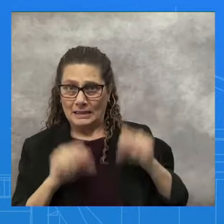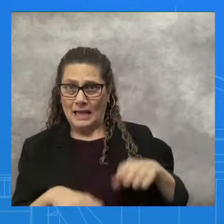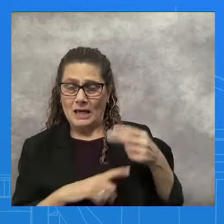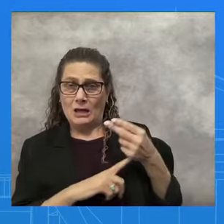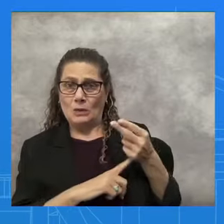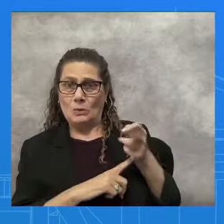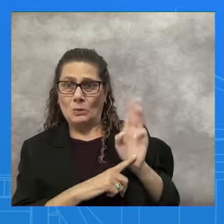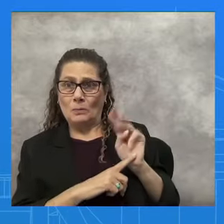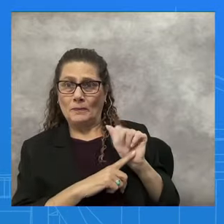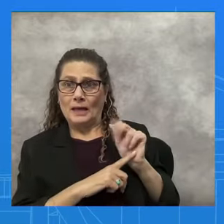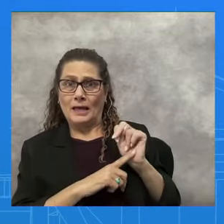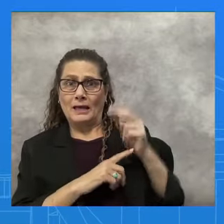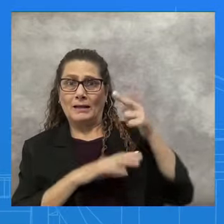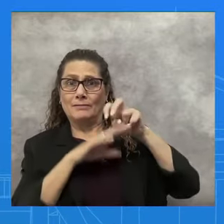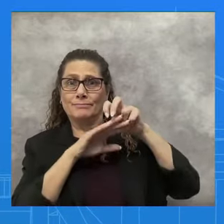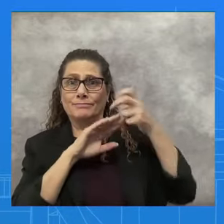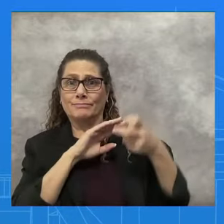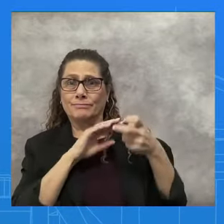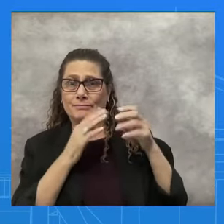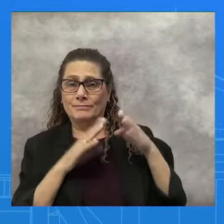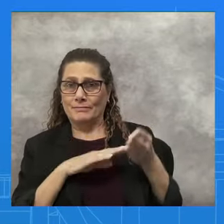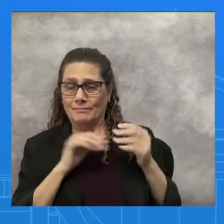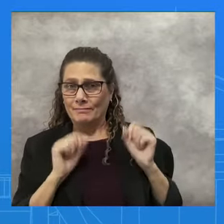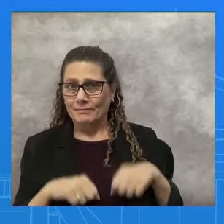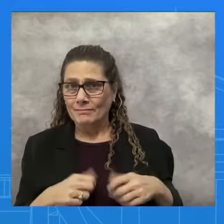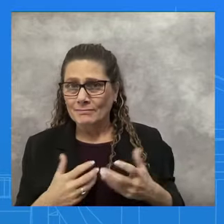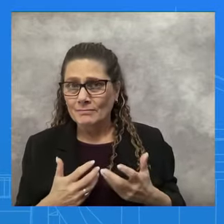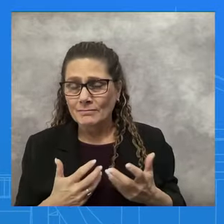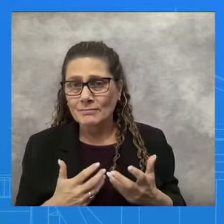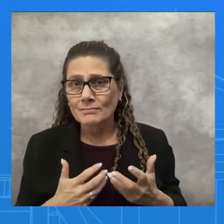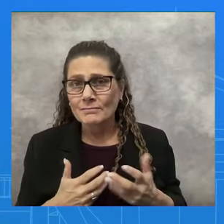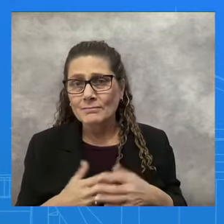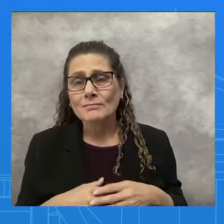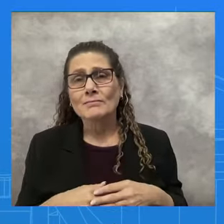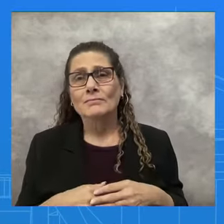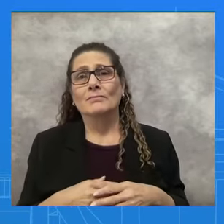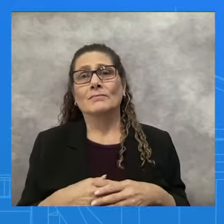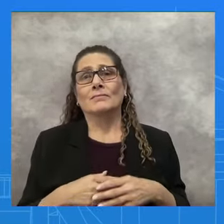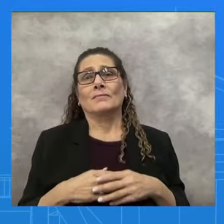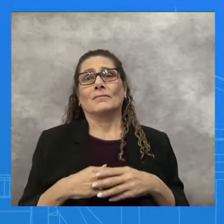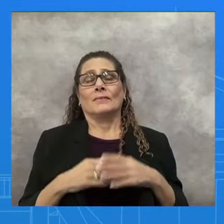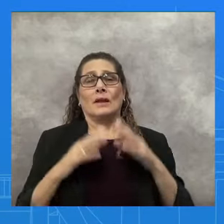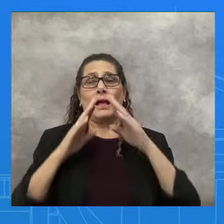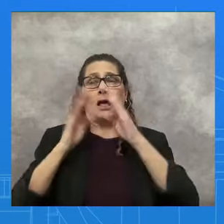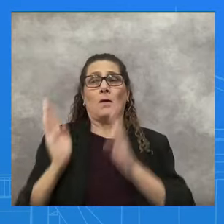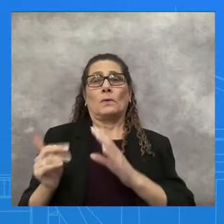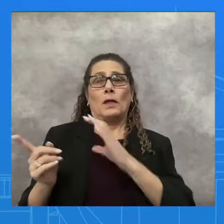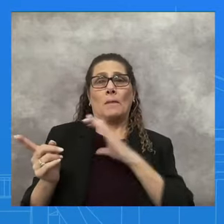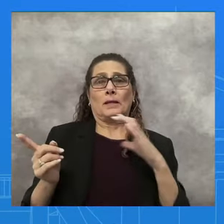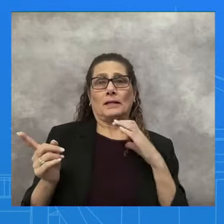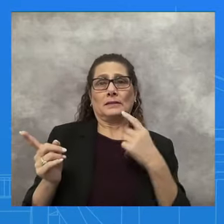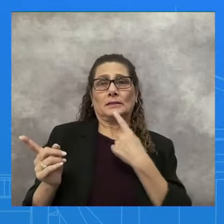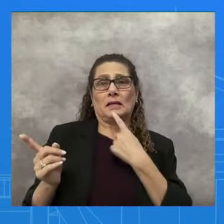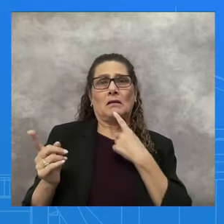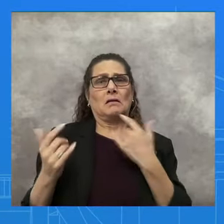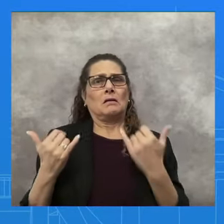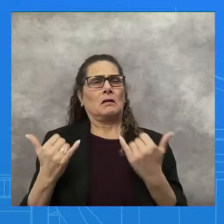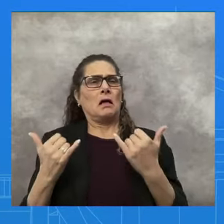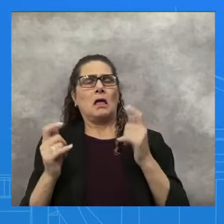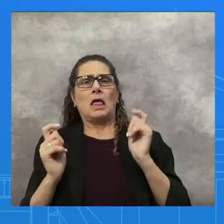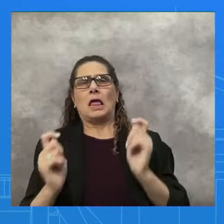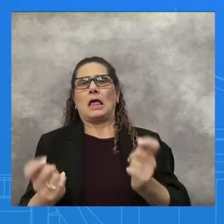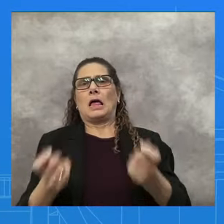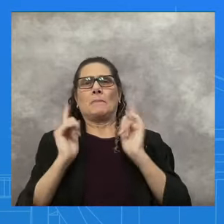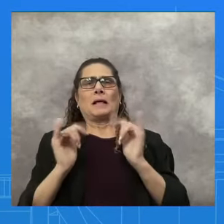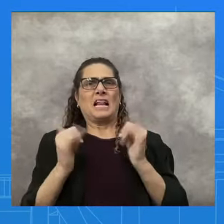House Intelligence Committee, saying, among other things, that this is not an immediate term threat. This is not an imminent threat. It is a medium to long